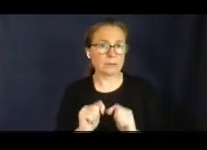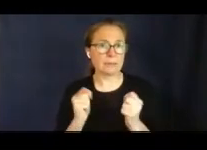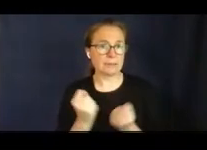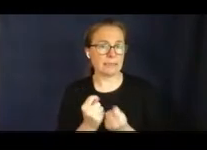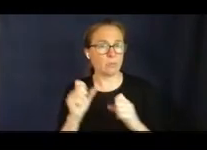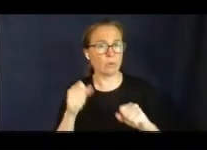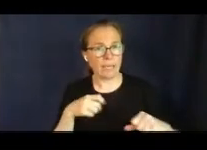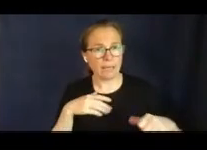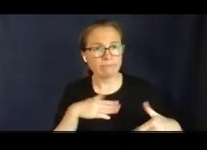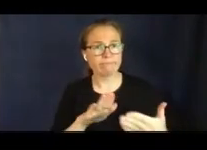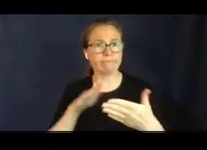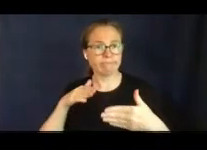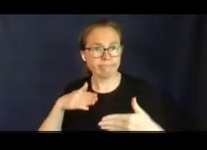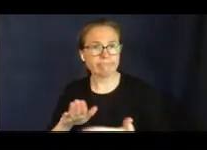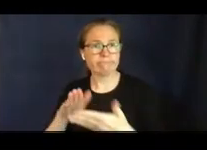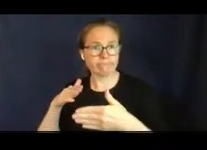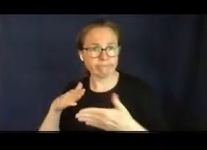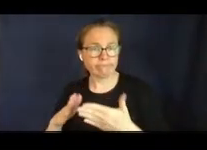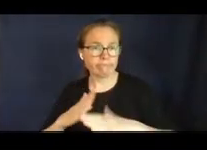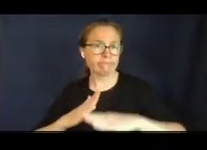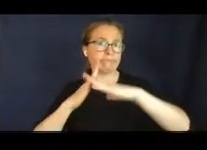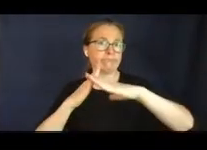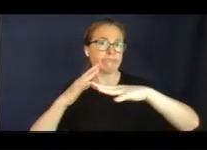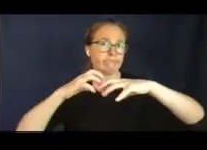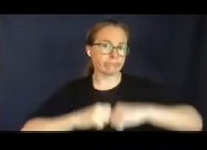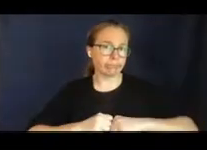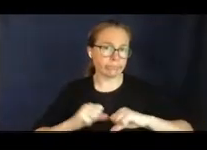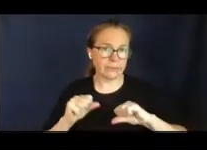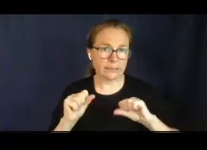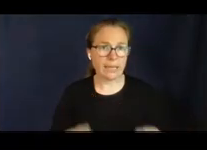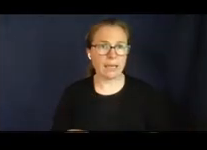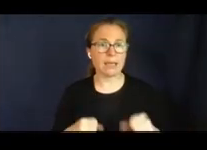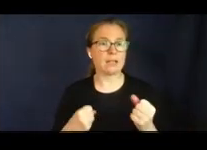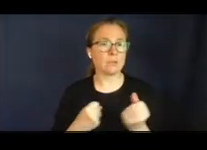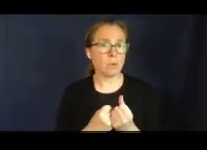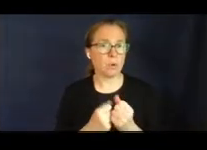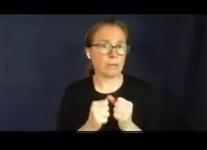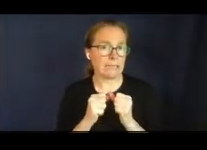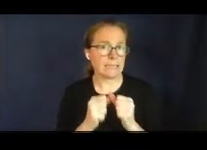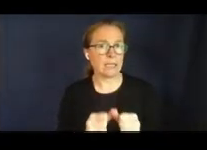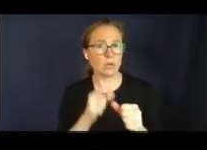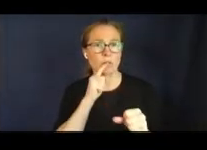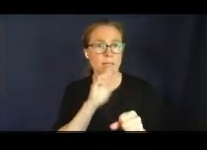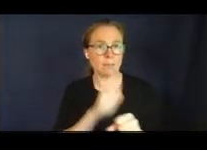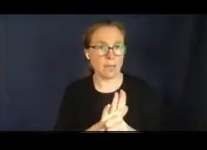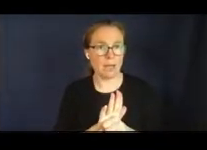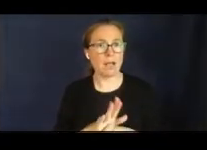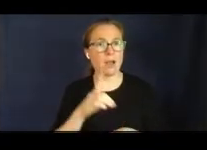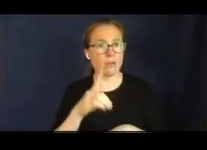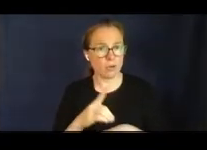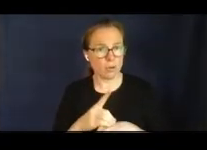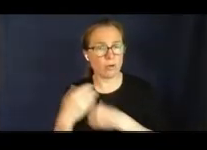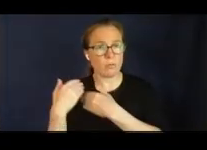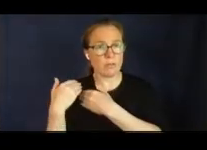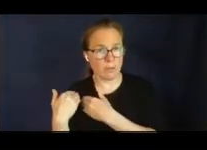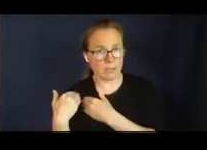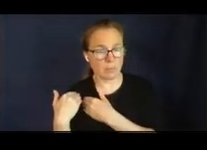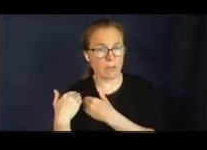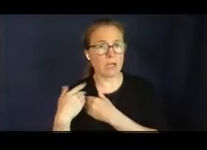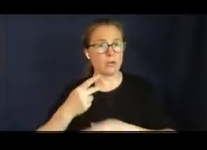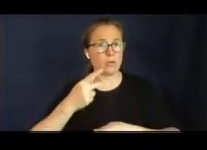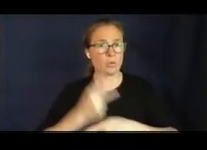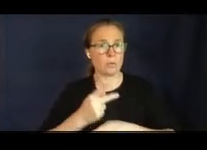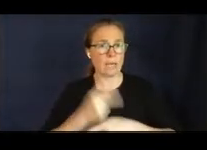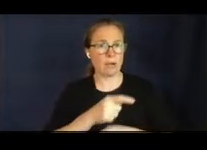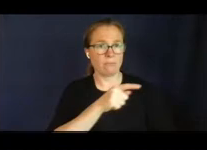that come our way in support of our continuing obligation and duty to attend to the health and well-being of those in Oregon